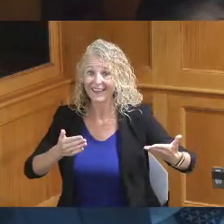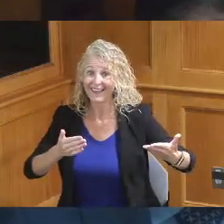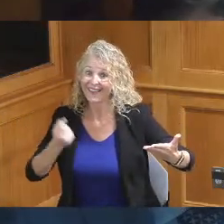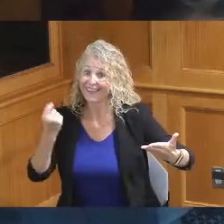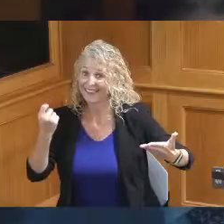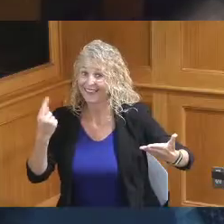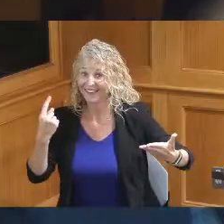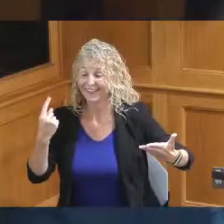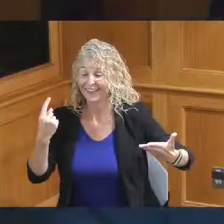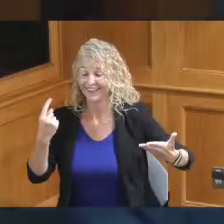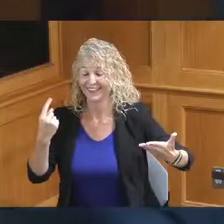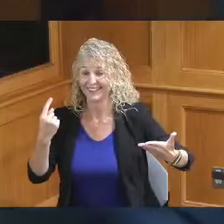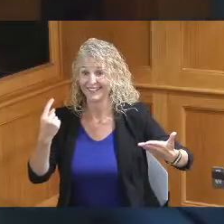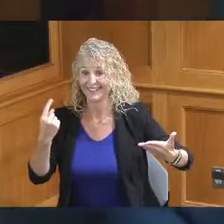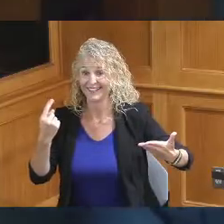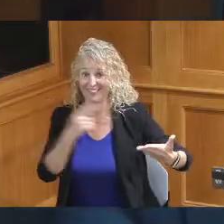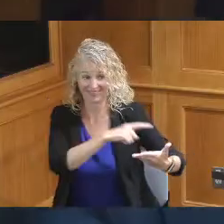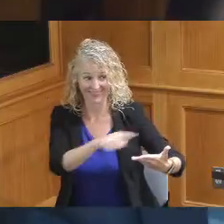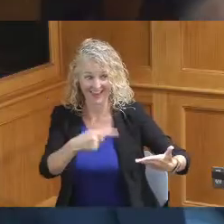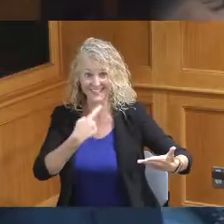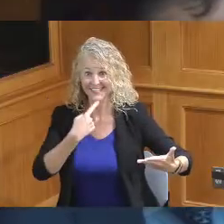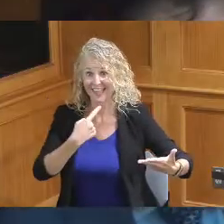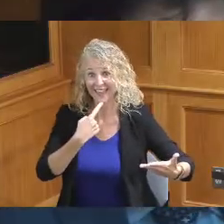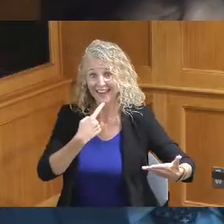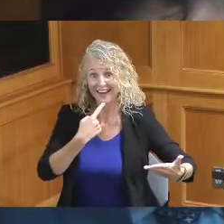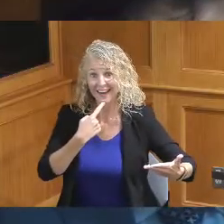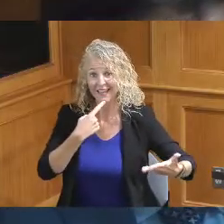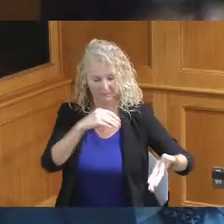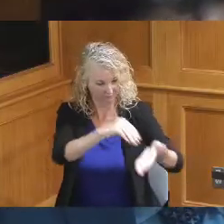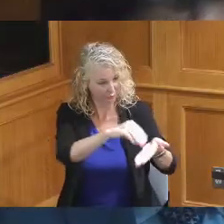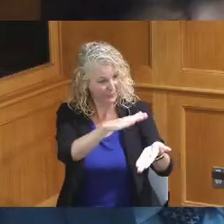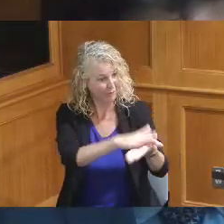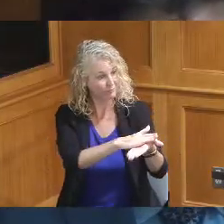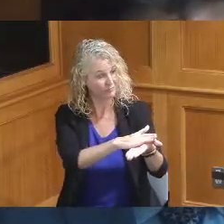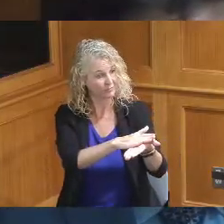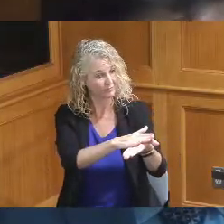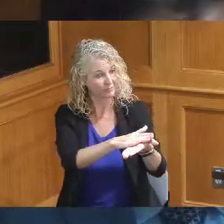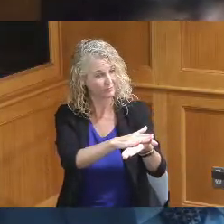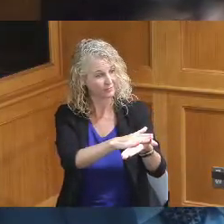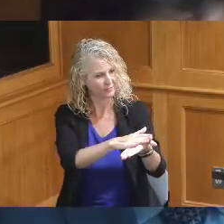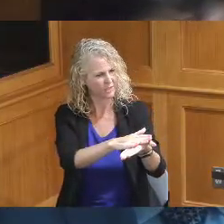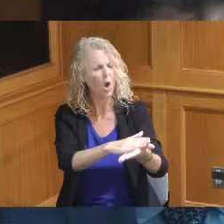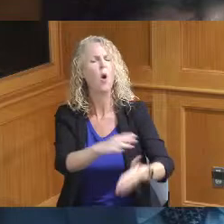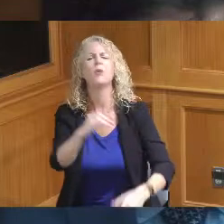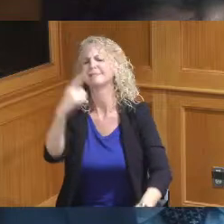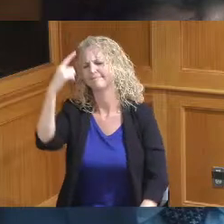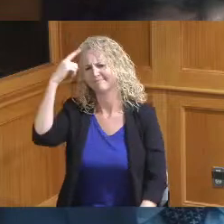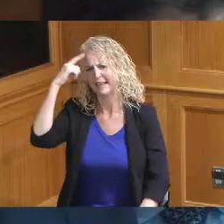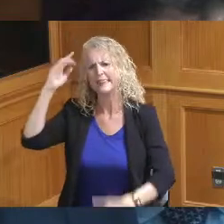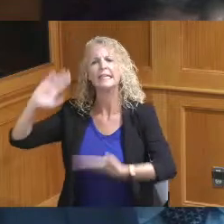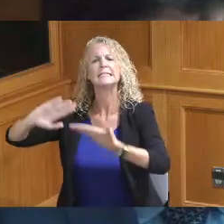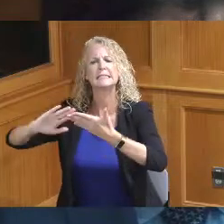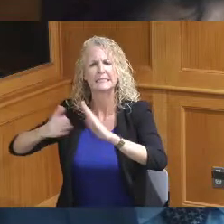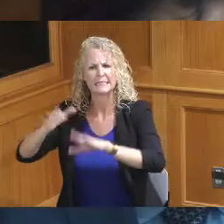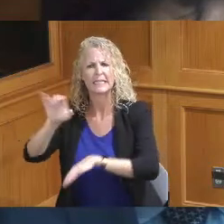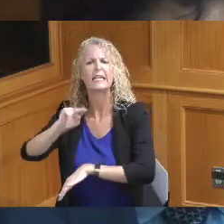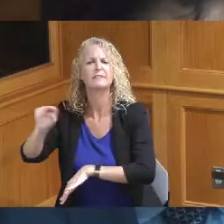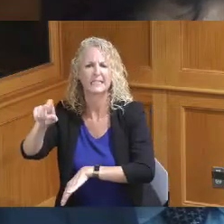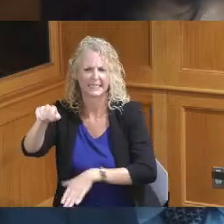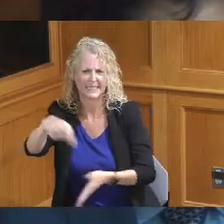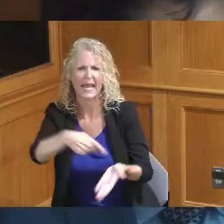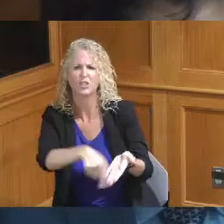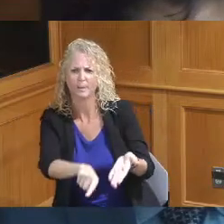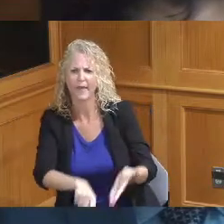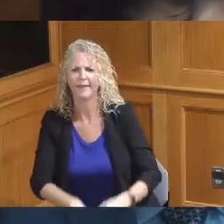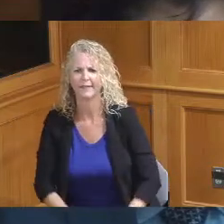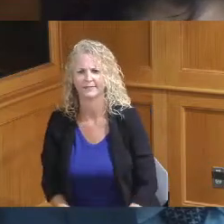unbeknownst to the city, they put in their proposal in writing that they thought the city should put something in because they got the admission